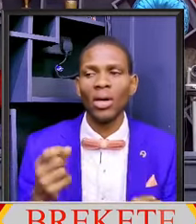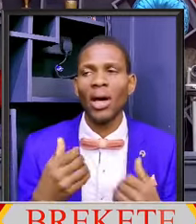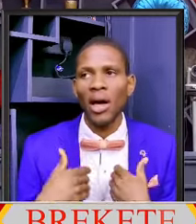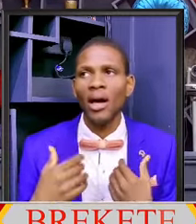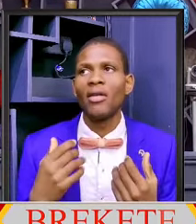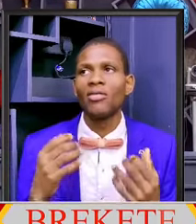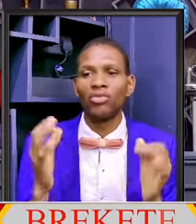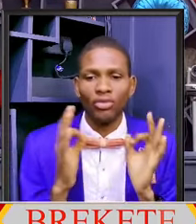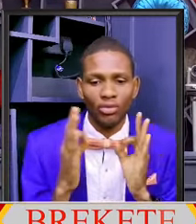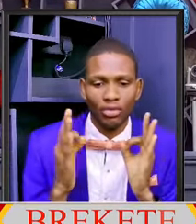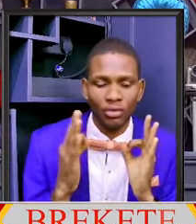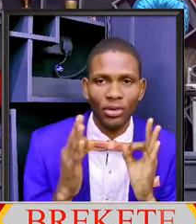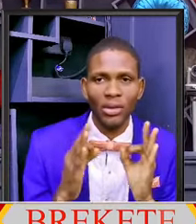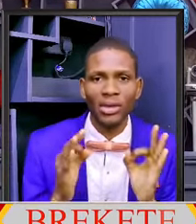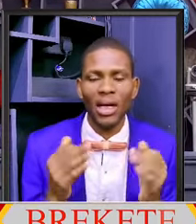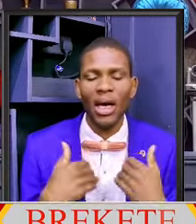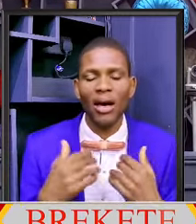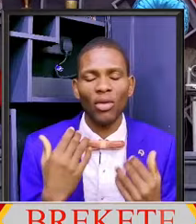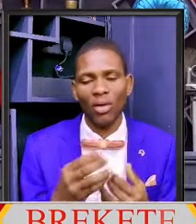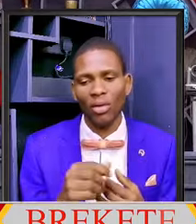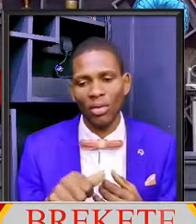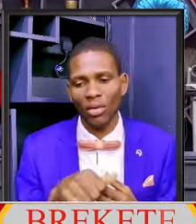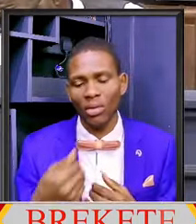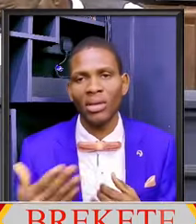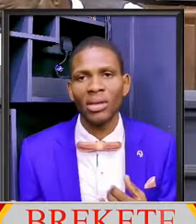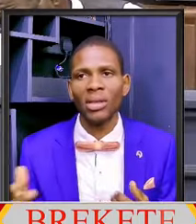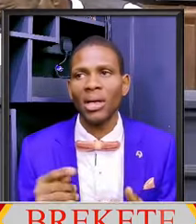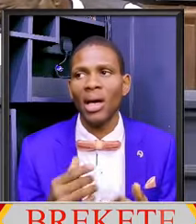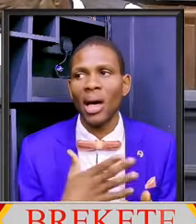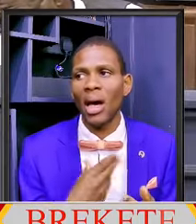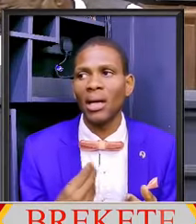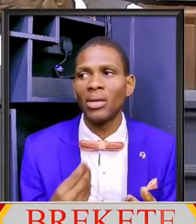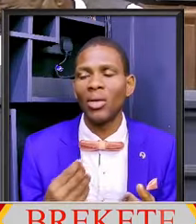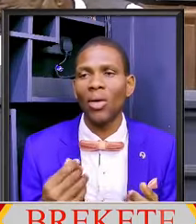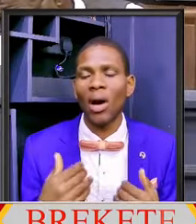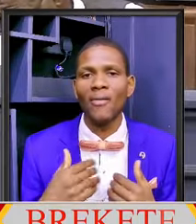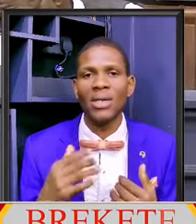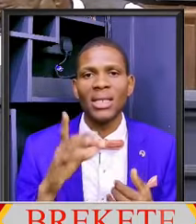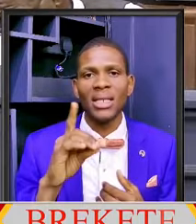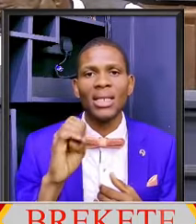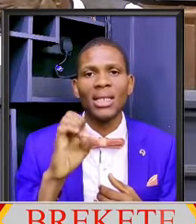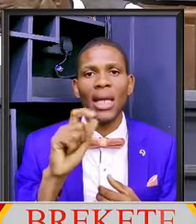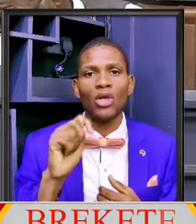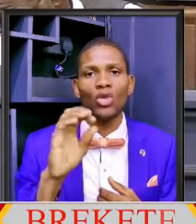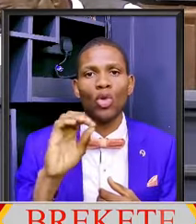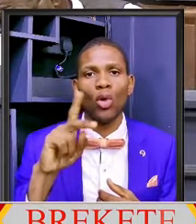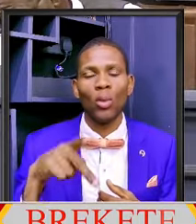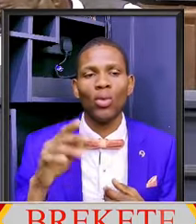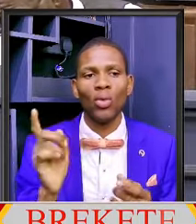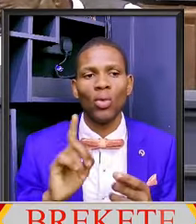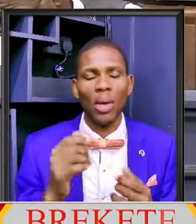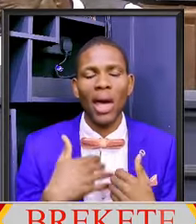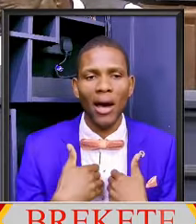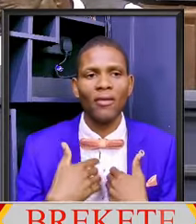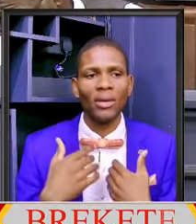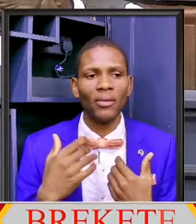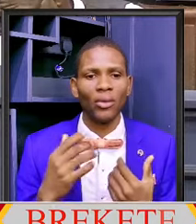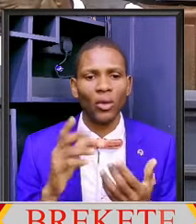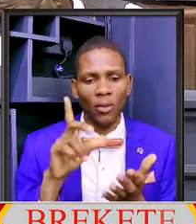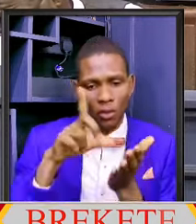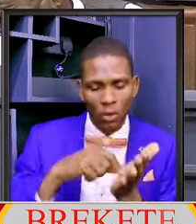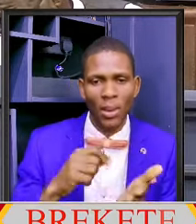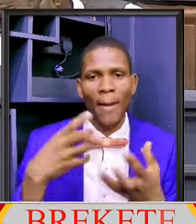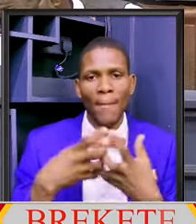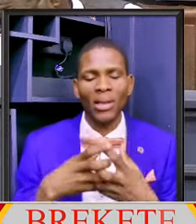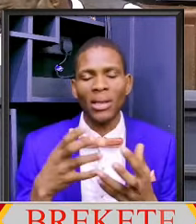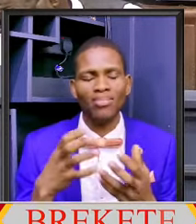fridges, we have accessories, sir. We also have a desktop, we have photocopy machines. We have many